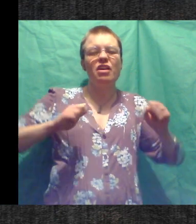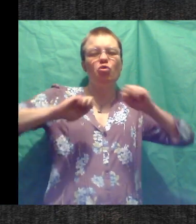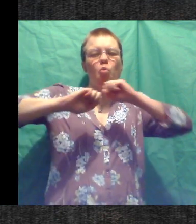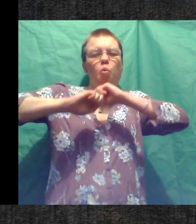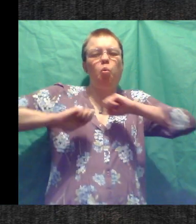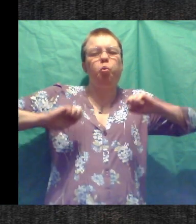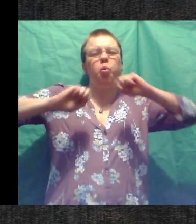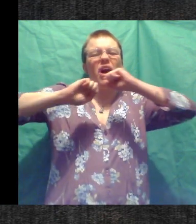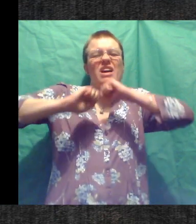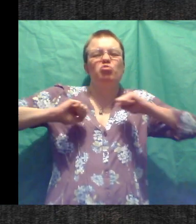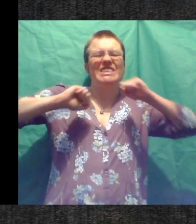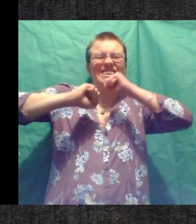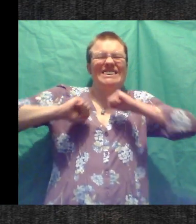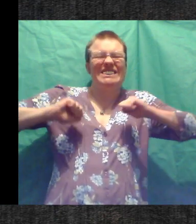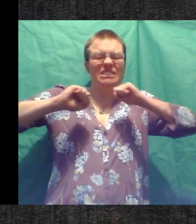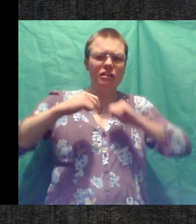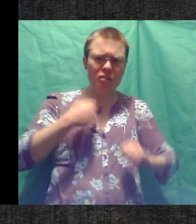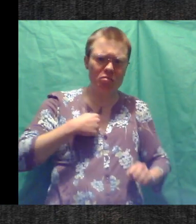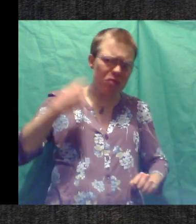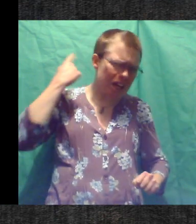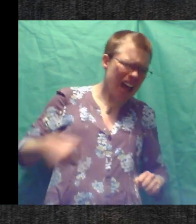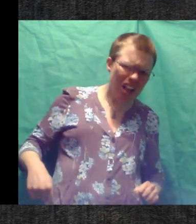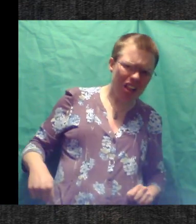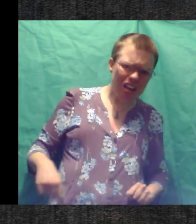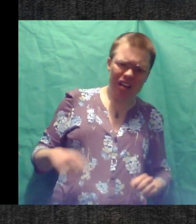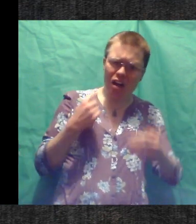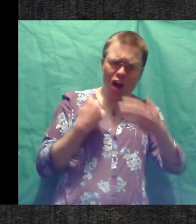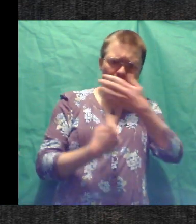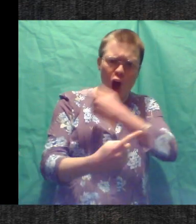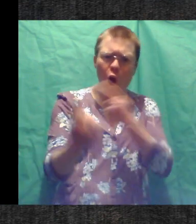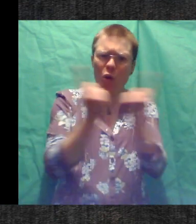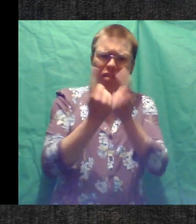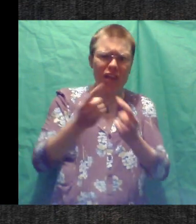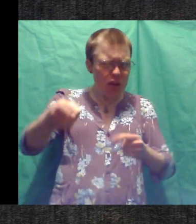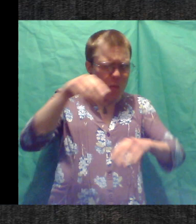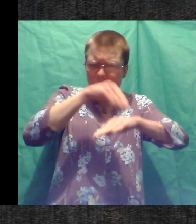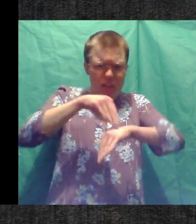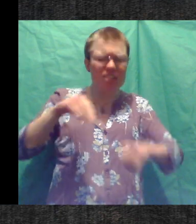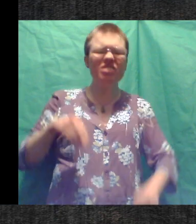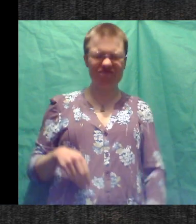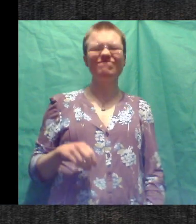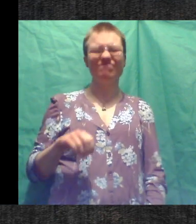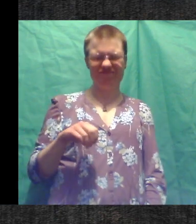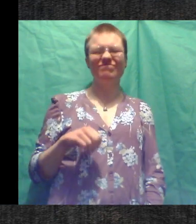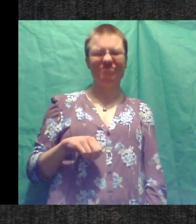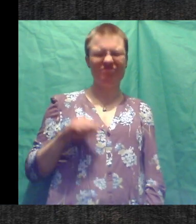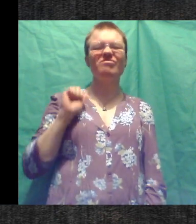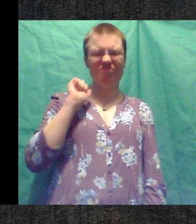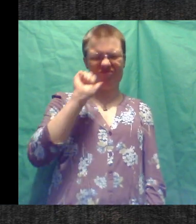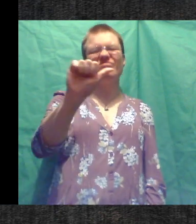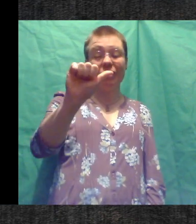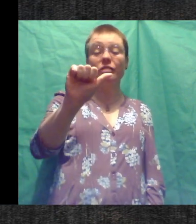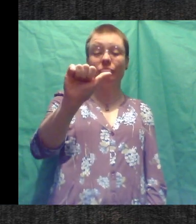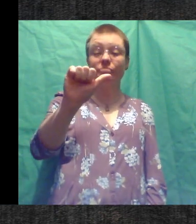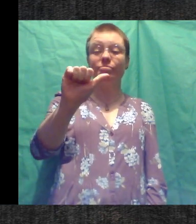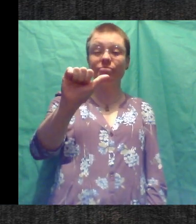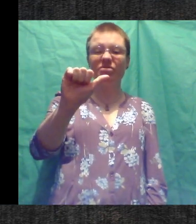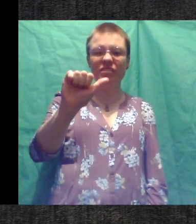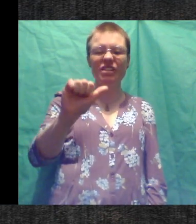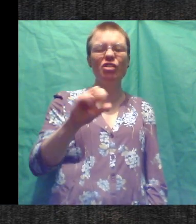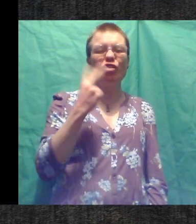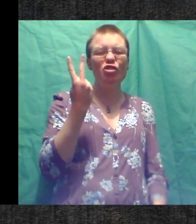Yes. I waited 2 long years. To kill me? Is that all you cared about?